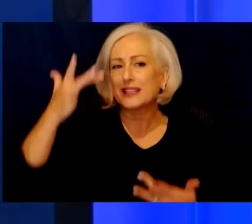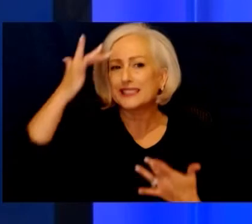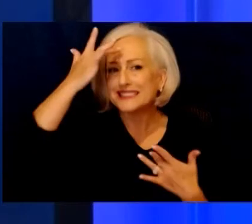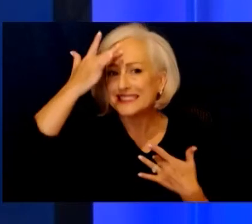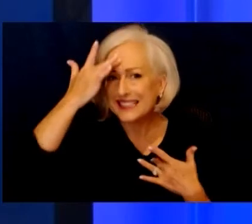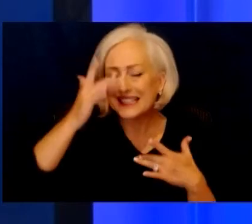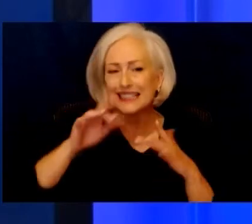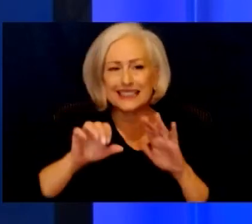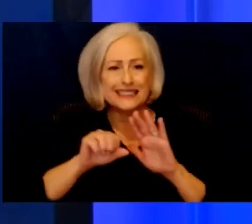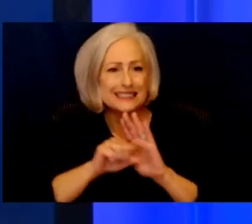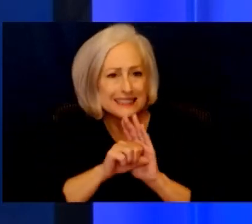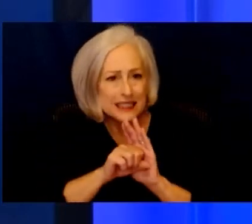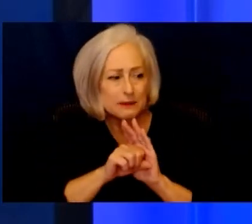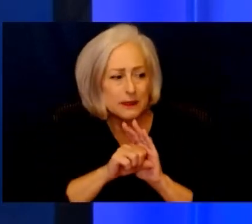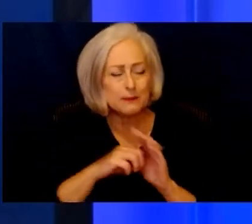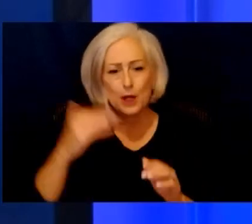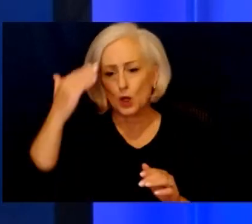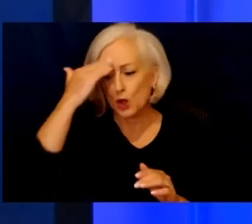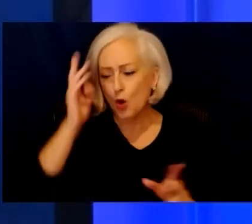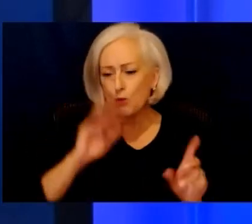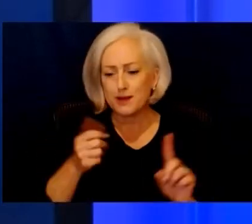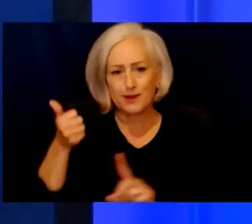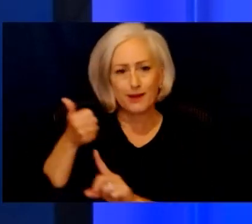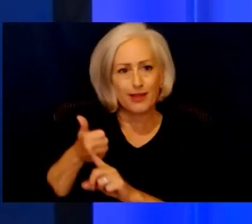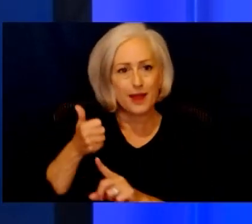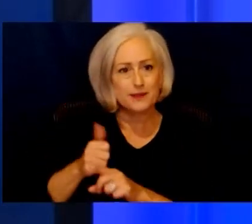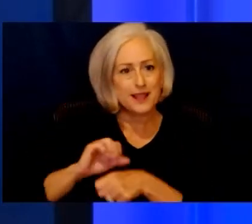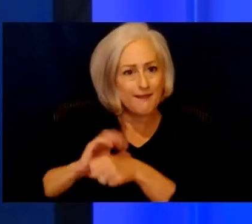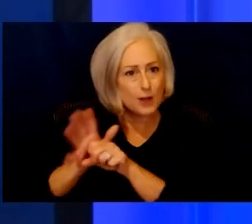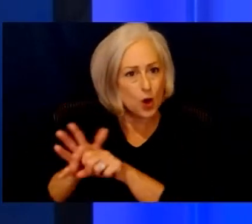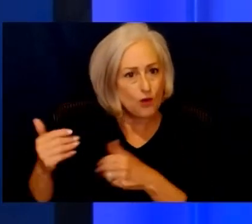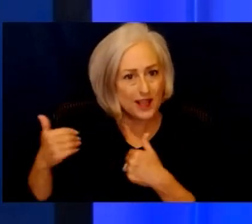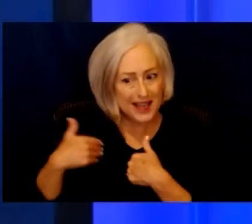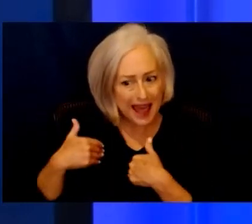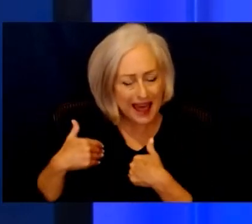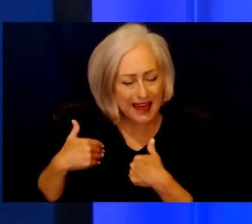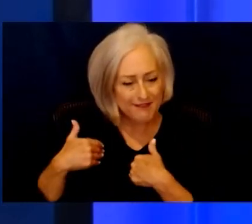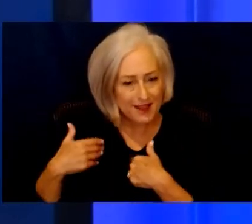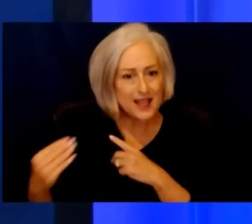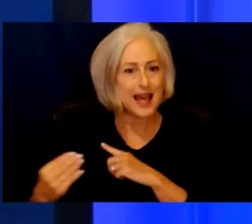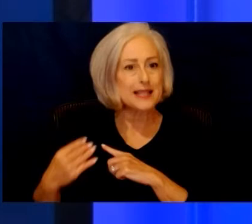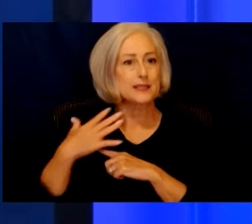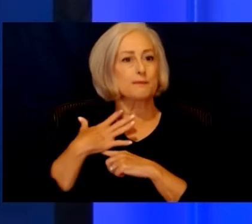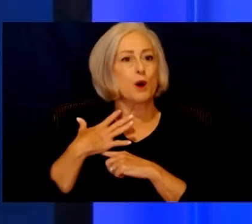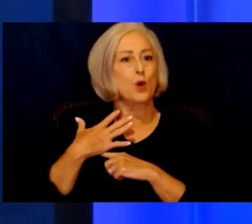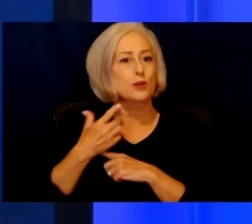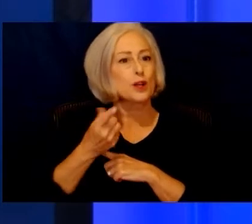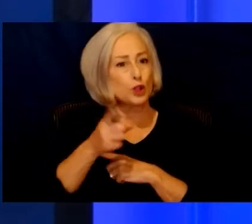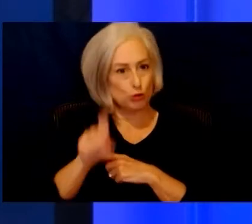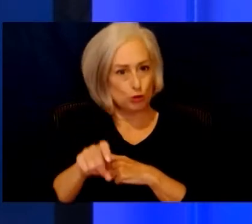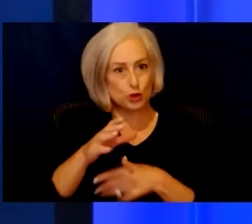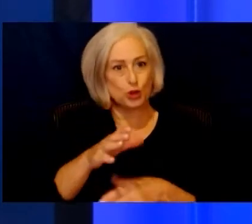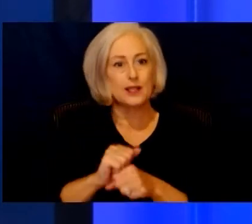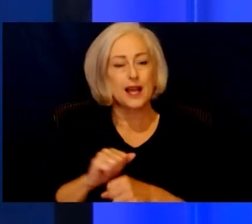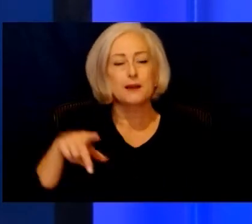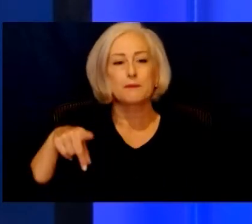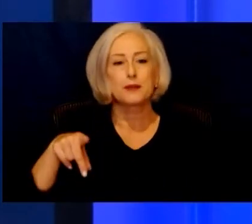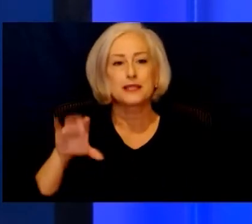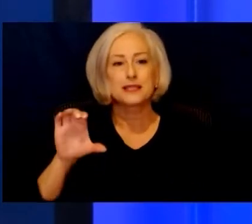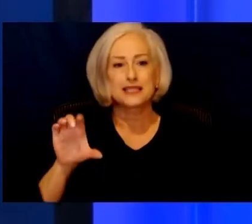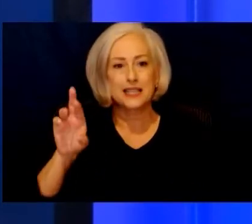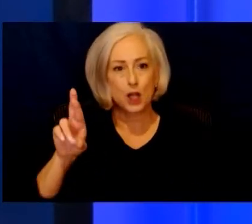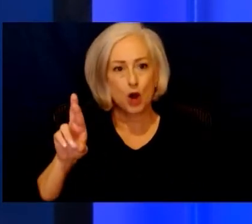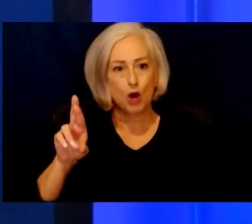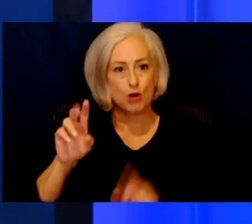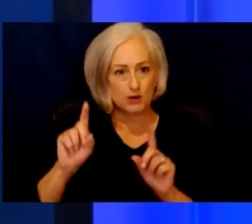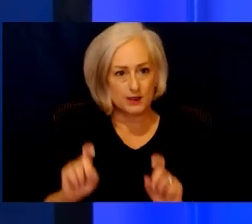had COVID and been exposed, you probably need that confirmatory PCR test. And so if you can find and get one of those, that is going to